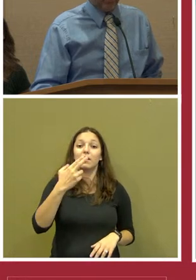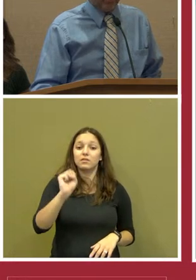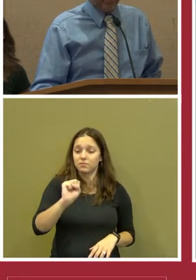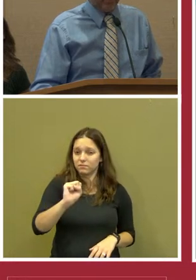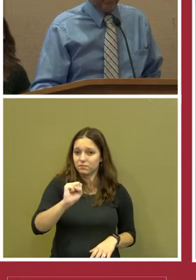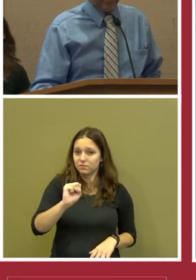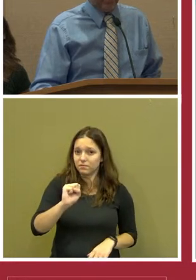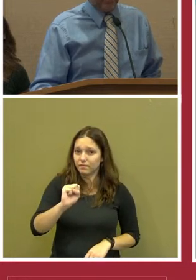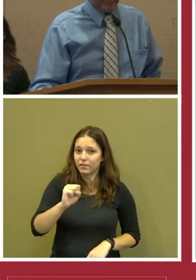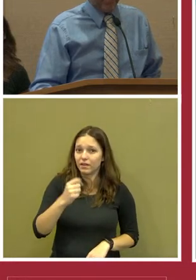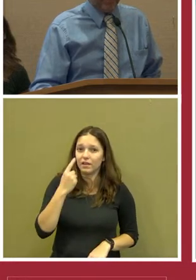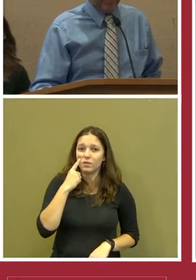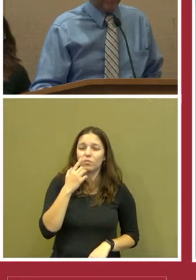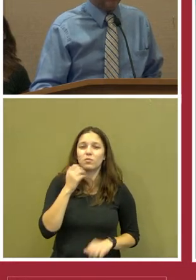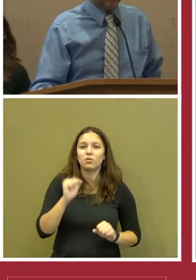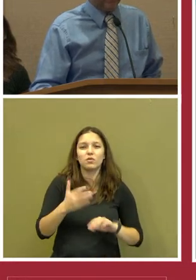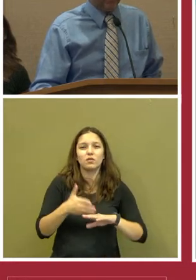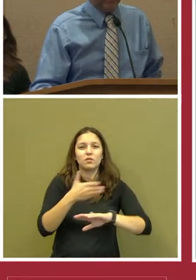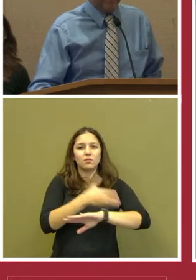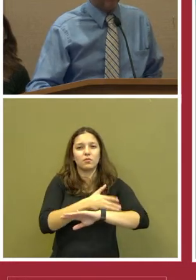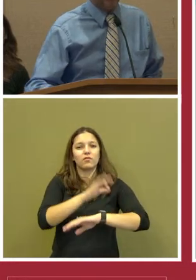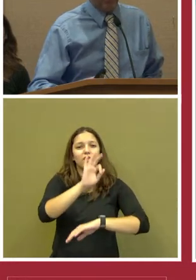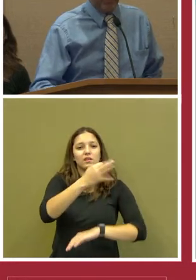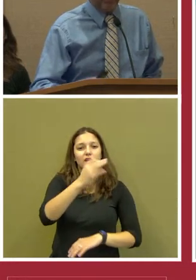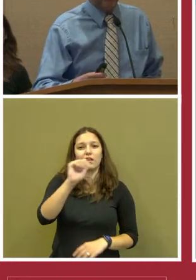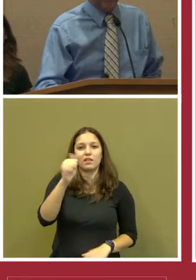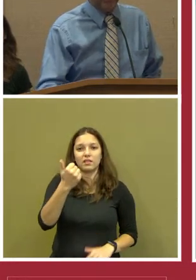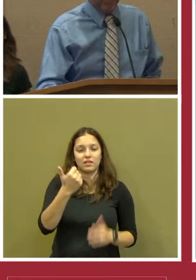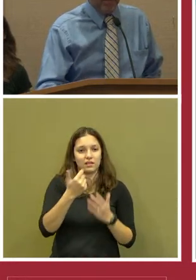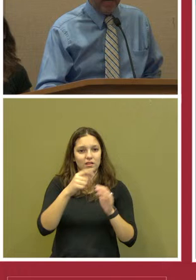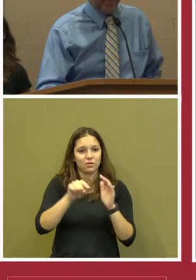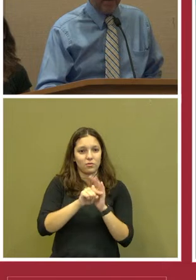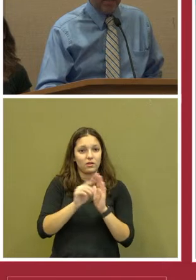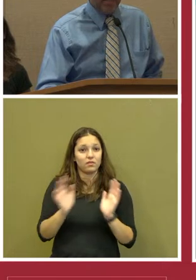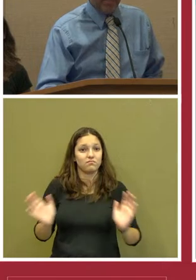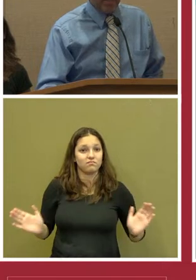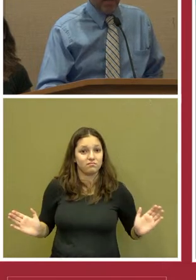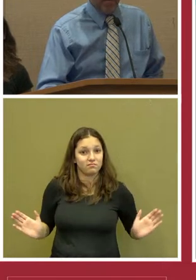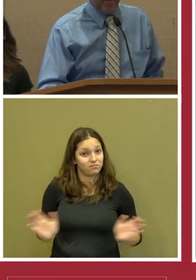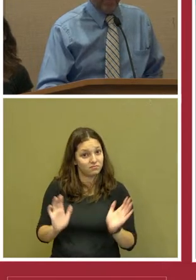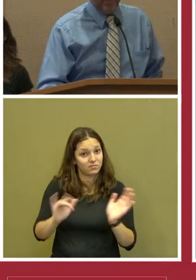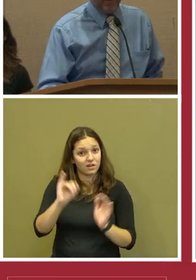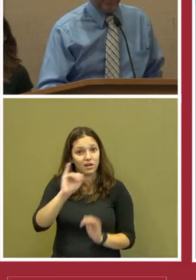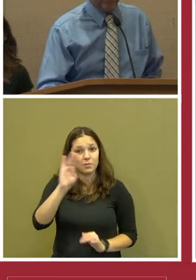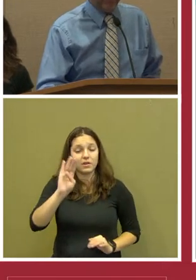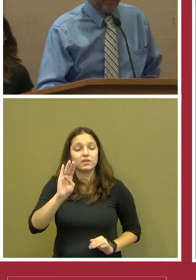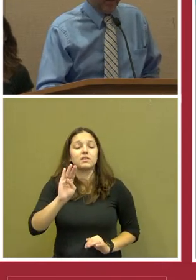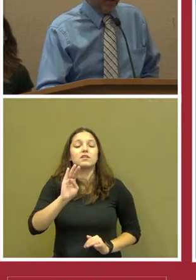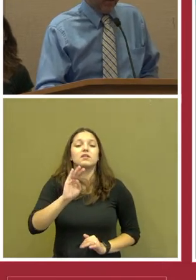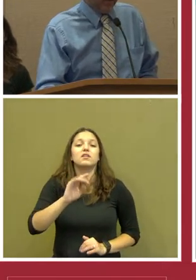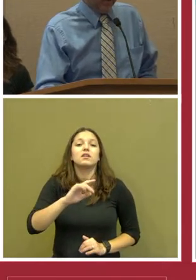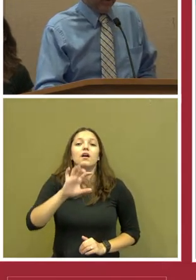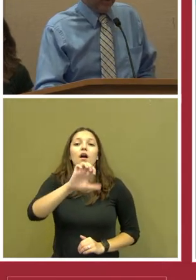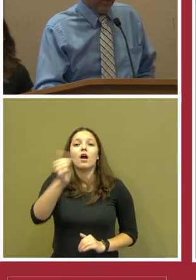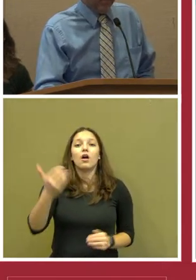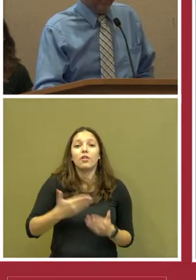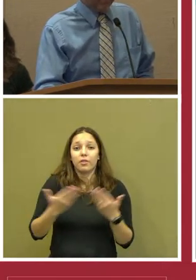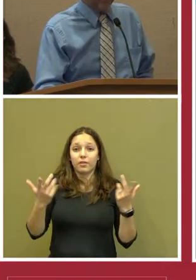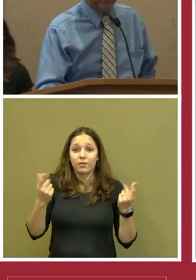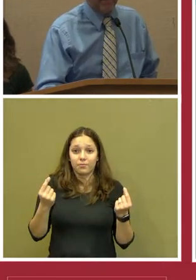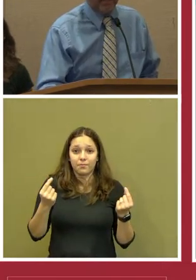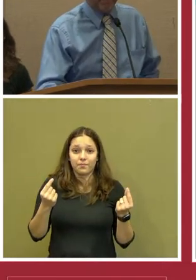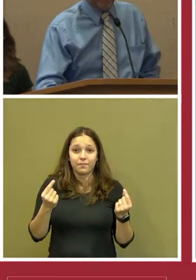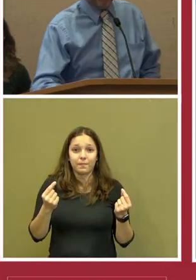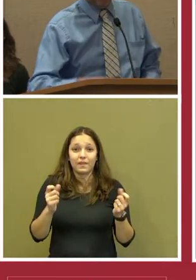I think we could be doing a better job in 9th and 10th grade at promoting the IB. And then there's another thing that we can do, which